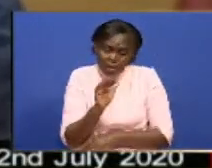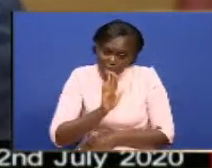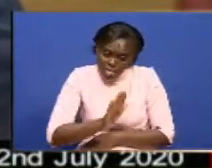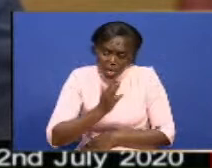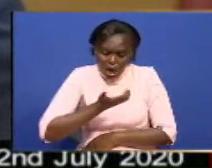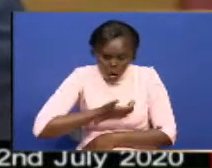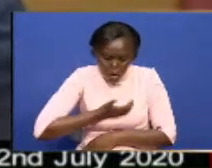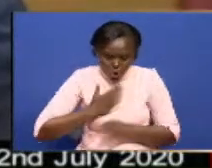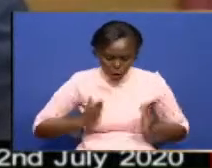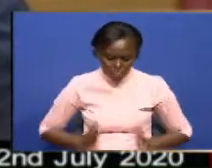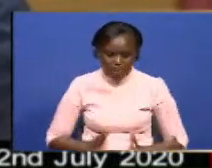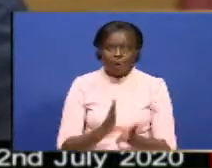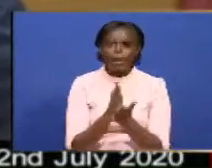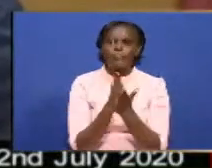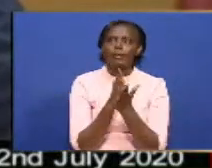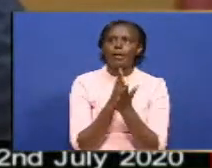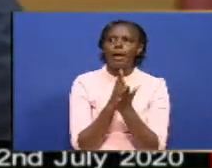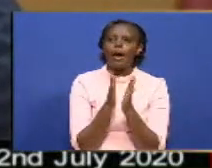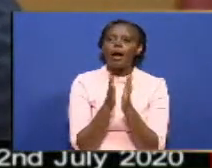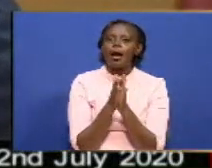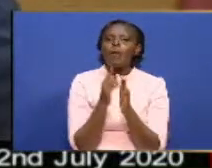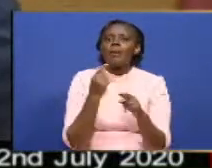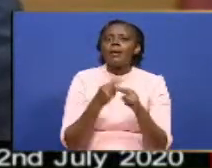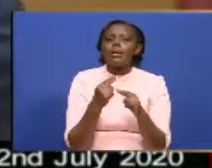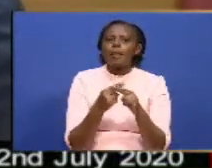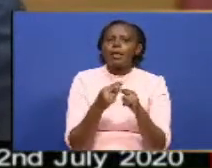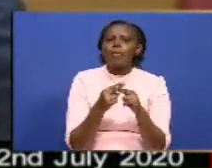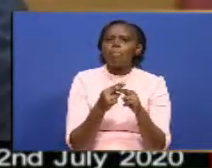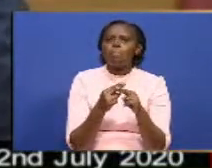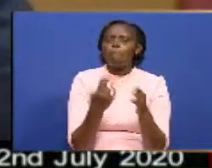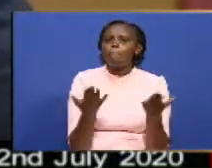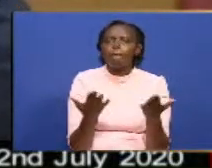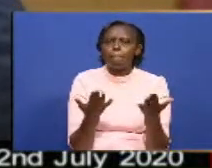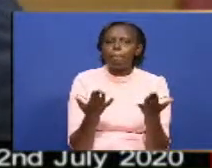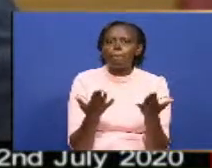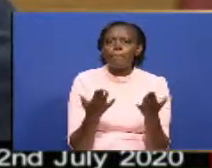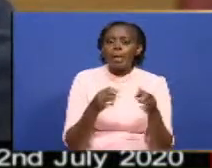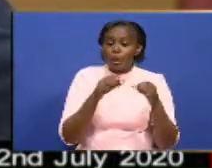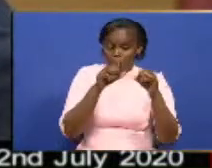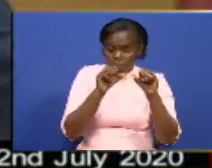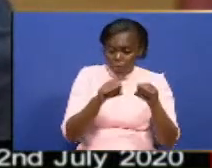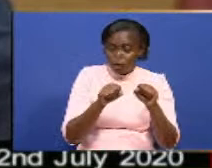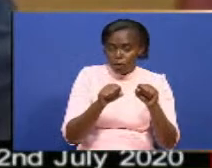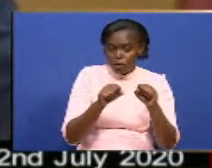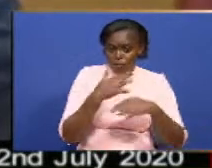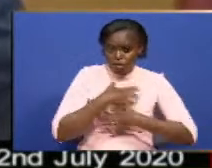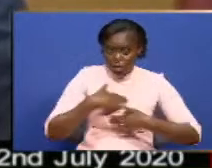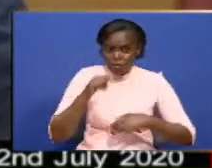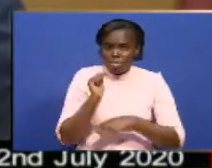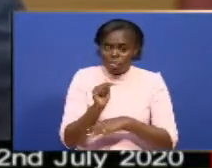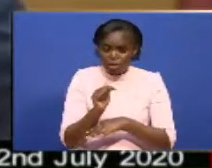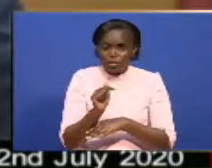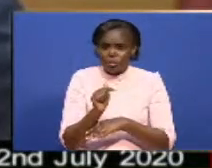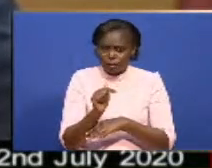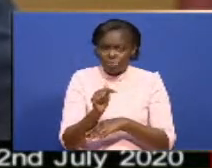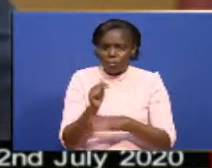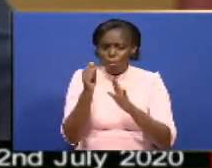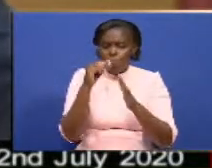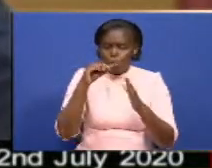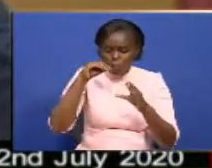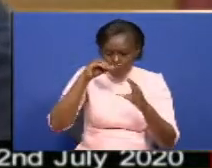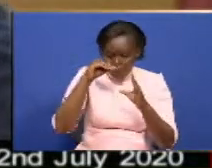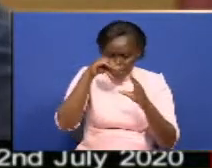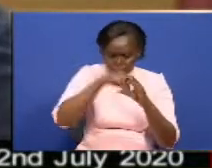own human rights and also what I would call the validity or eligibility of these refugees is also factored into the whole